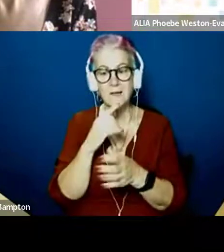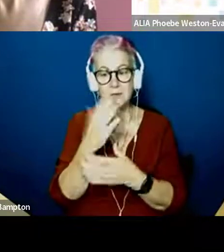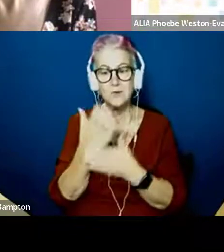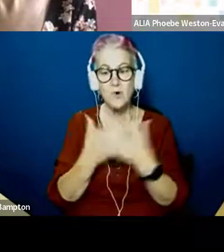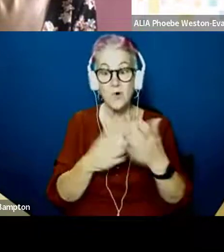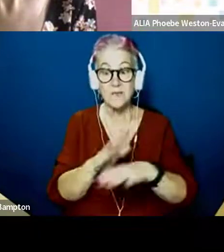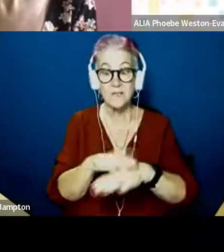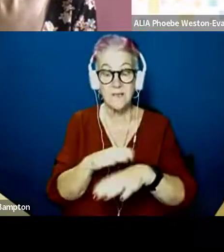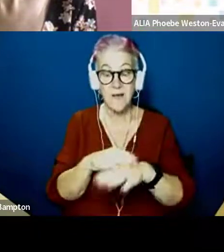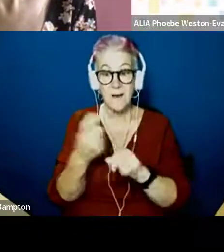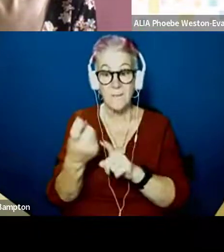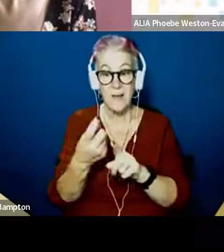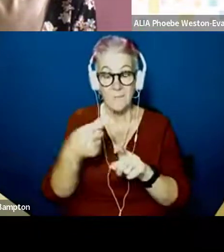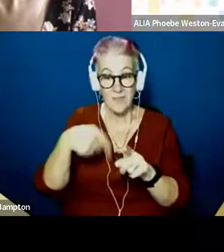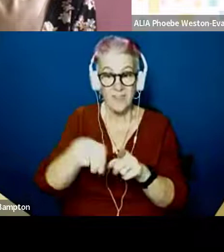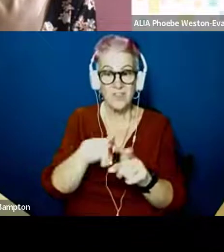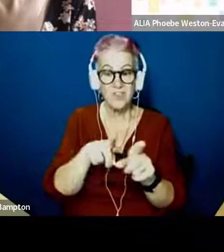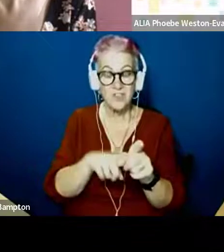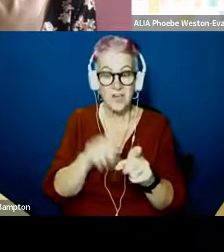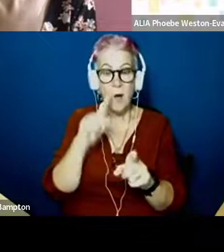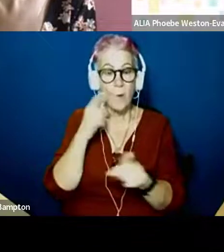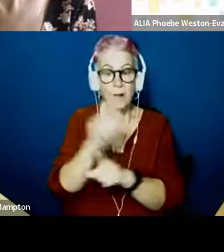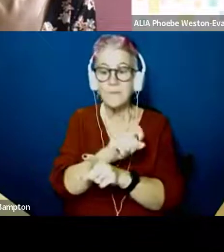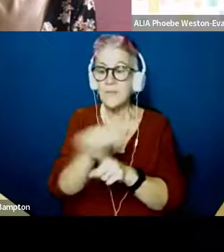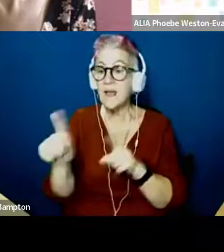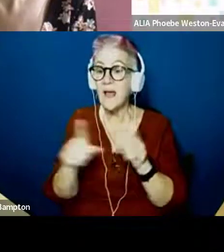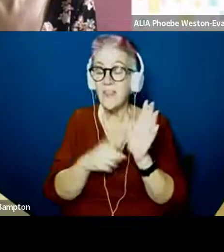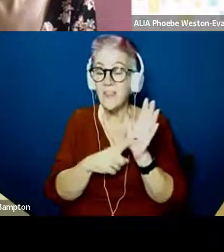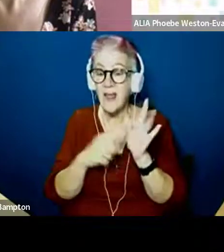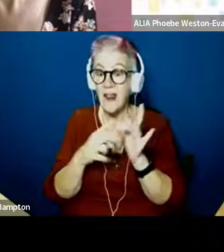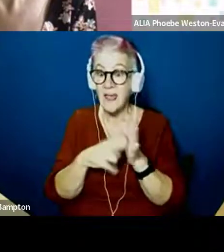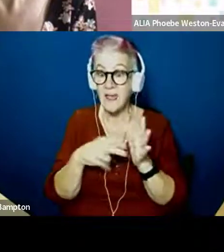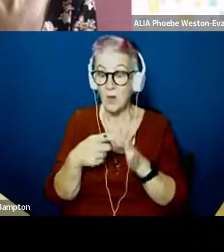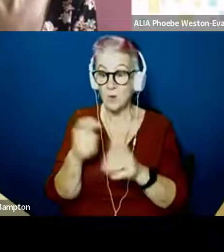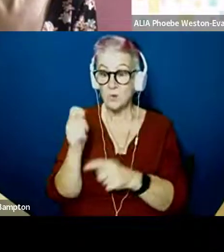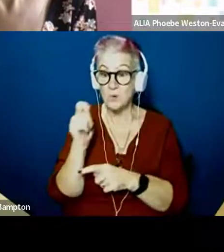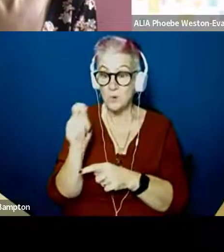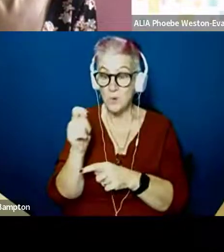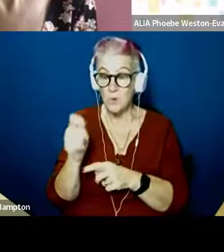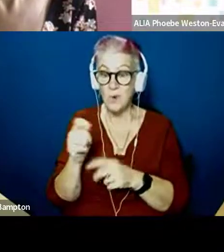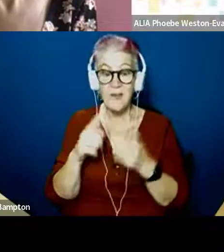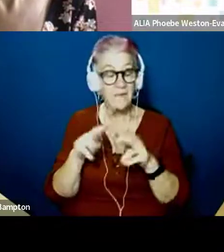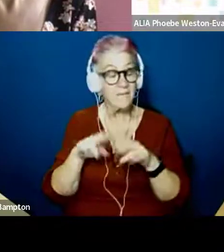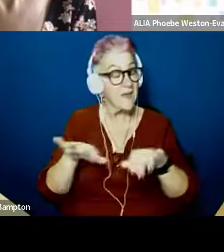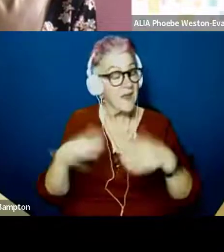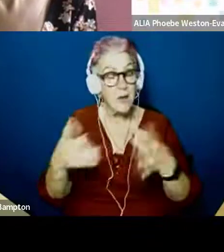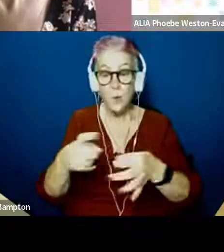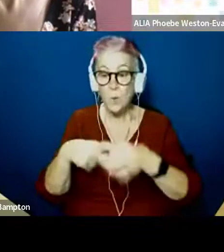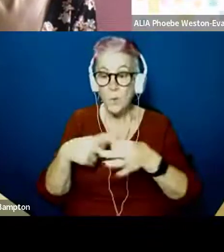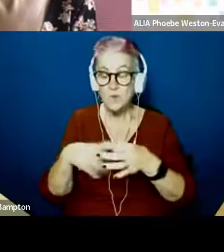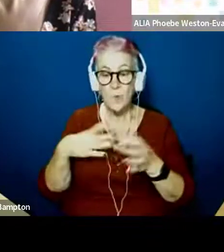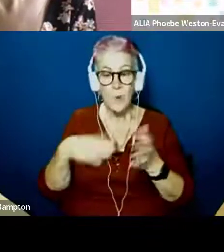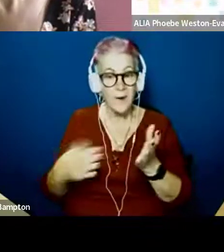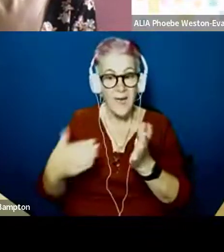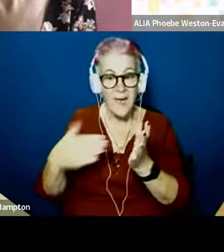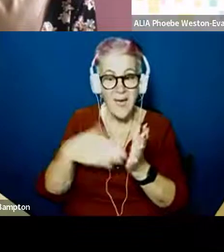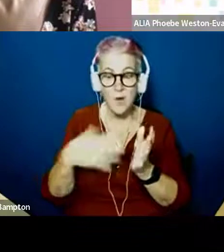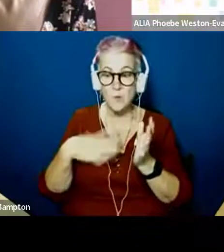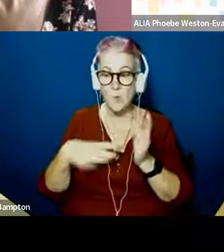I'll be sending out the link pretty soon, and if you have any questions or comments or would like to be in